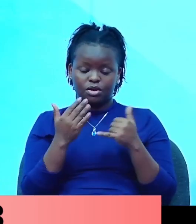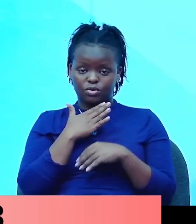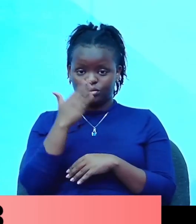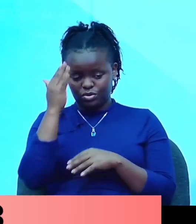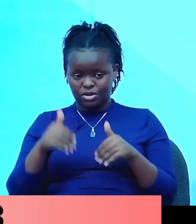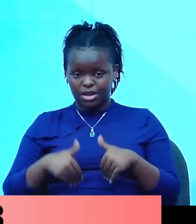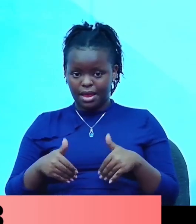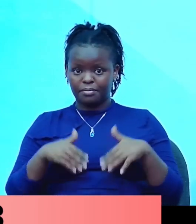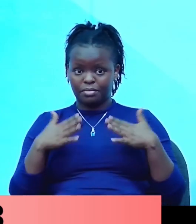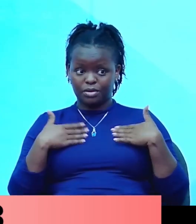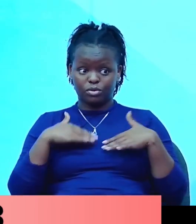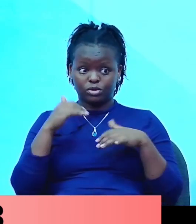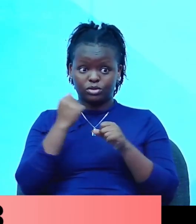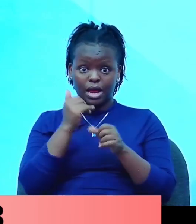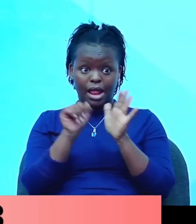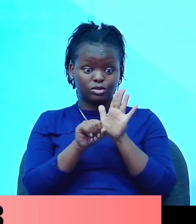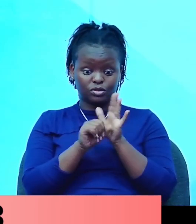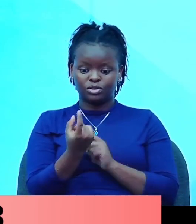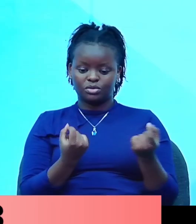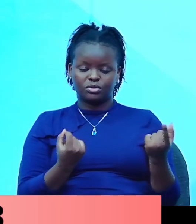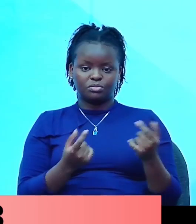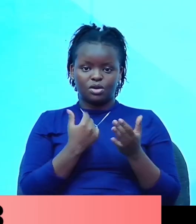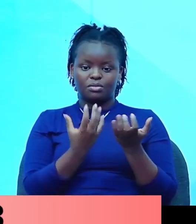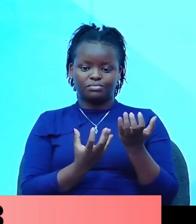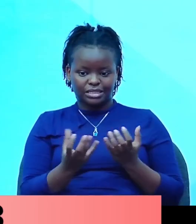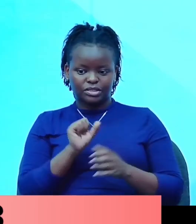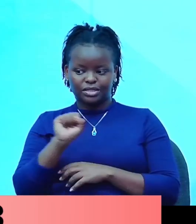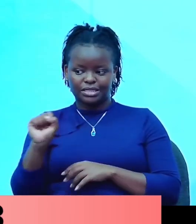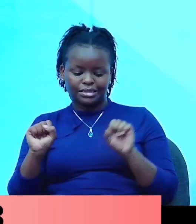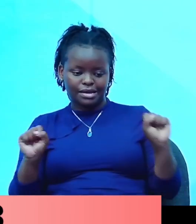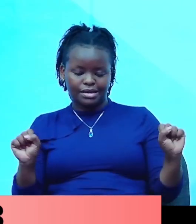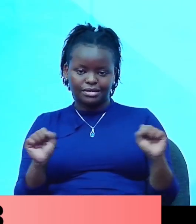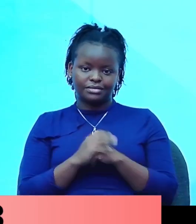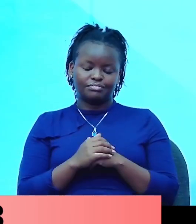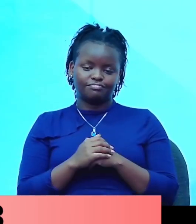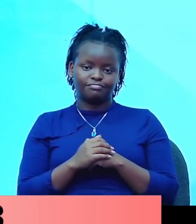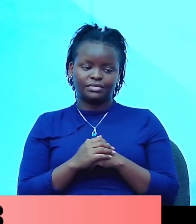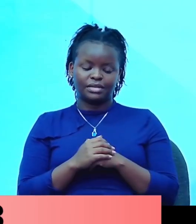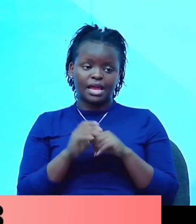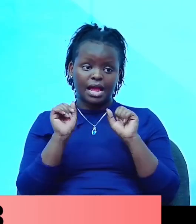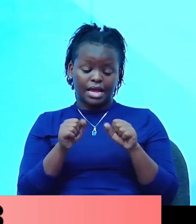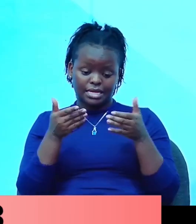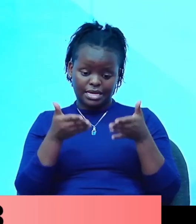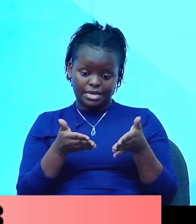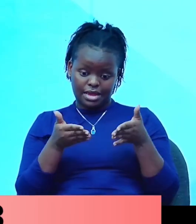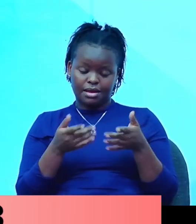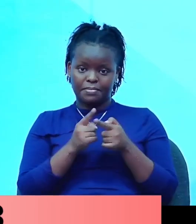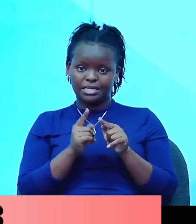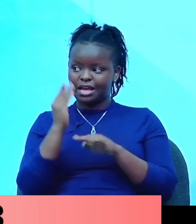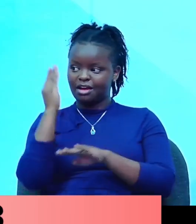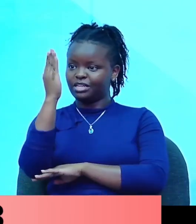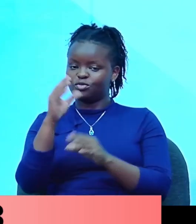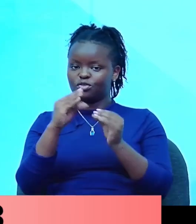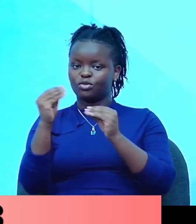of small businesses on the side. The gig economy is growing. Yeah. So we could be here, but then afternoon you're going to MC